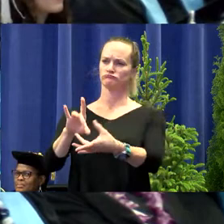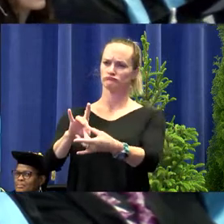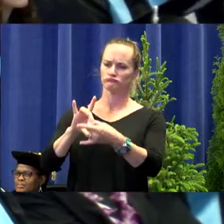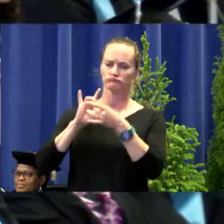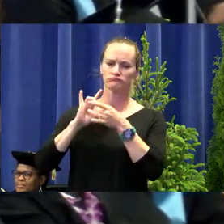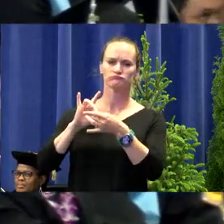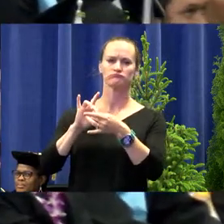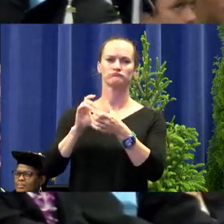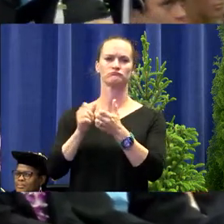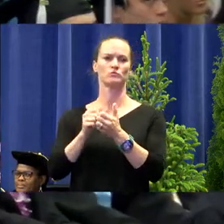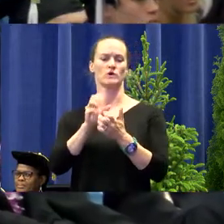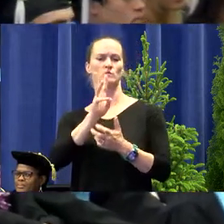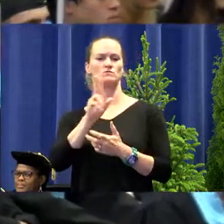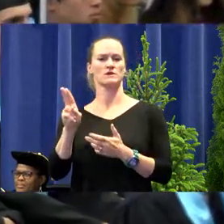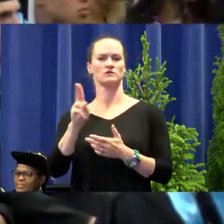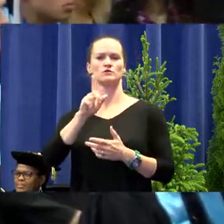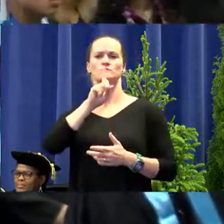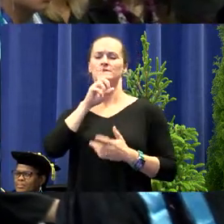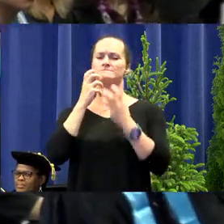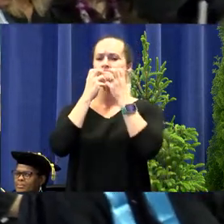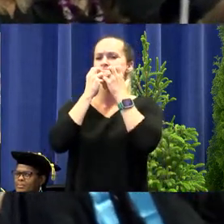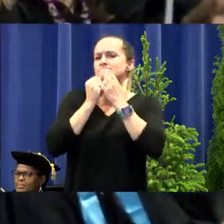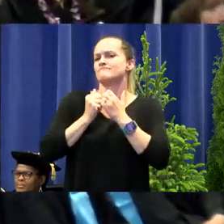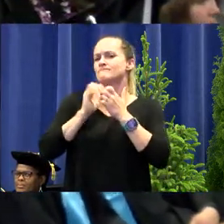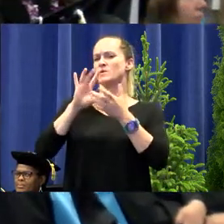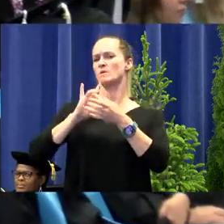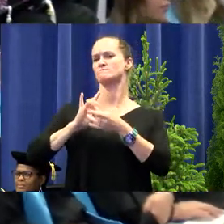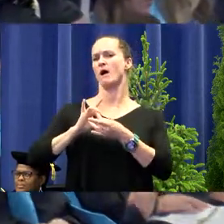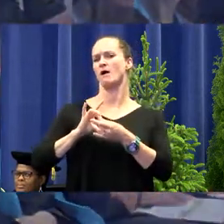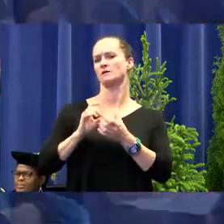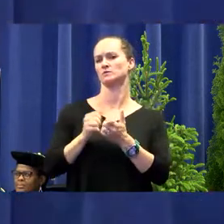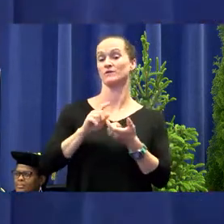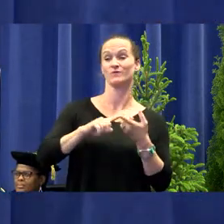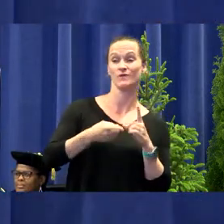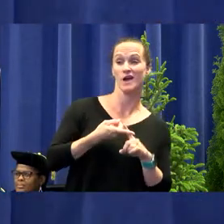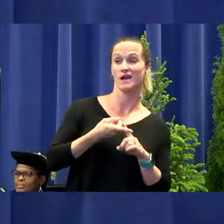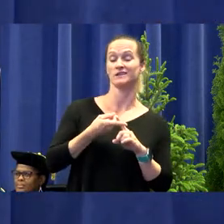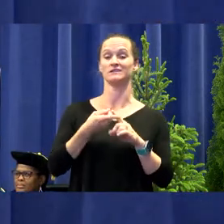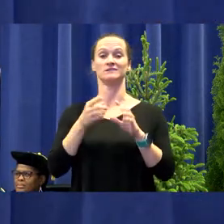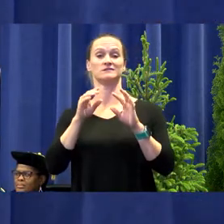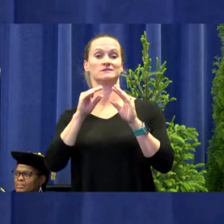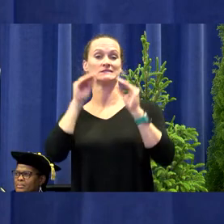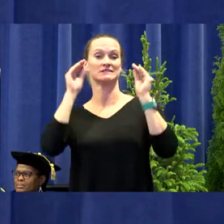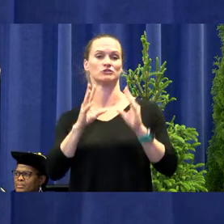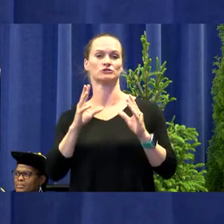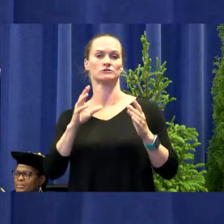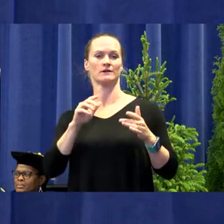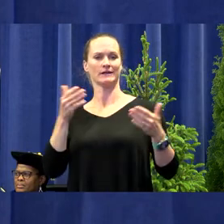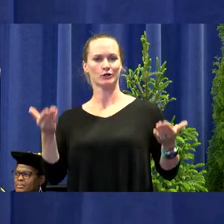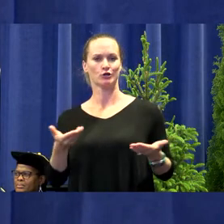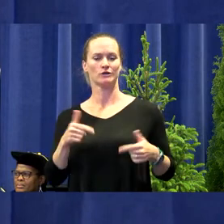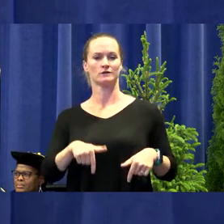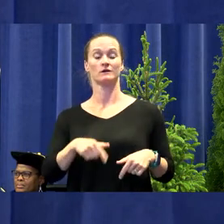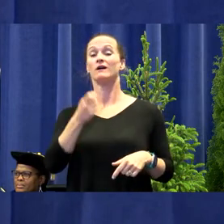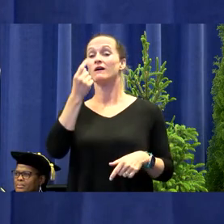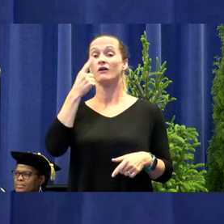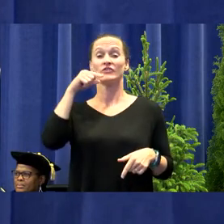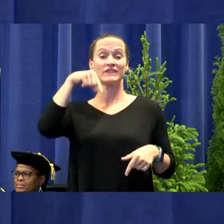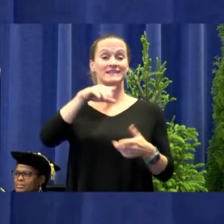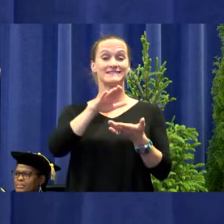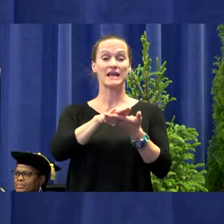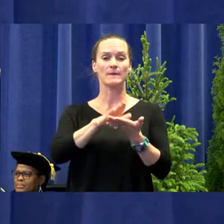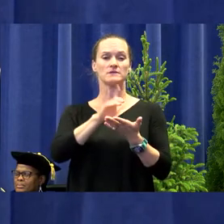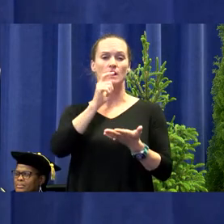and to nurture the bonds that you have formed here. This campus is not just a physical place, it's a community,